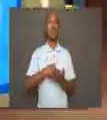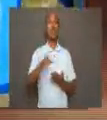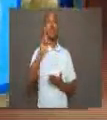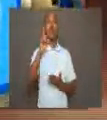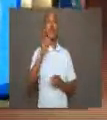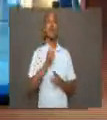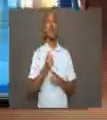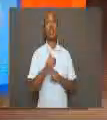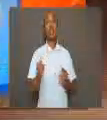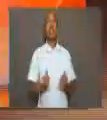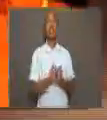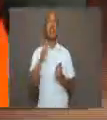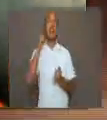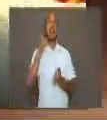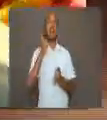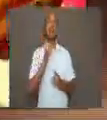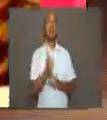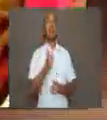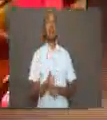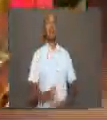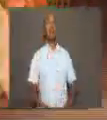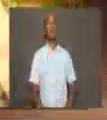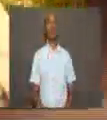metal with another metal.